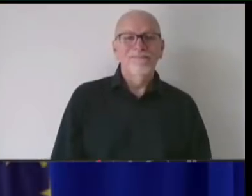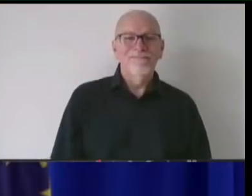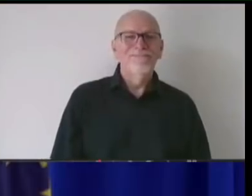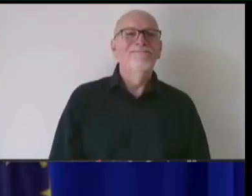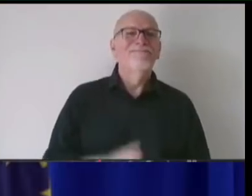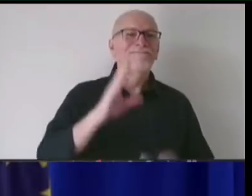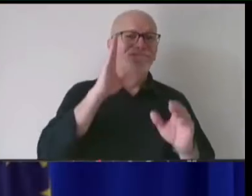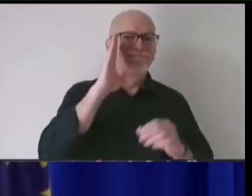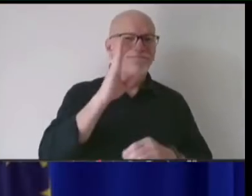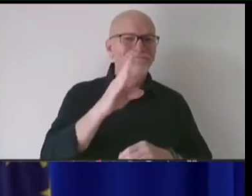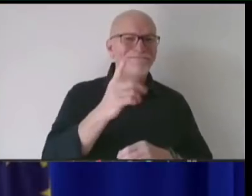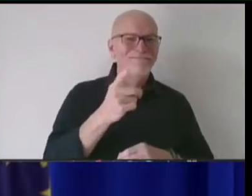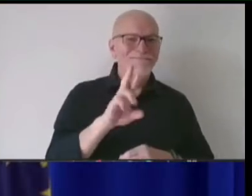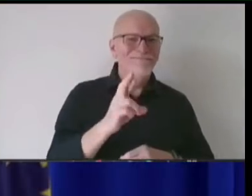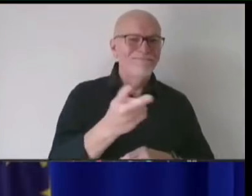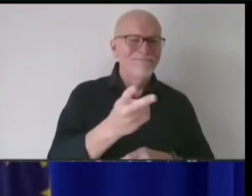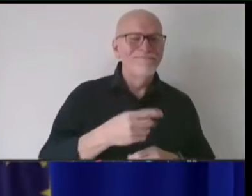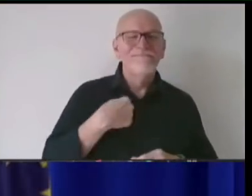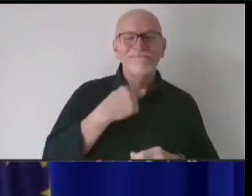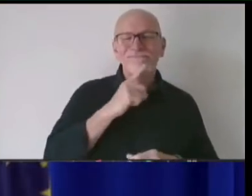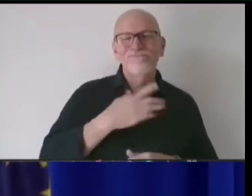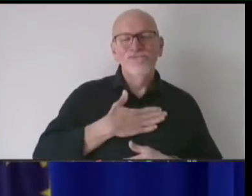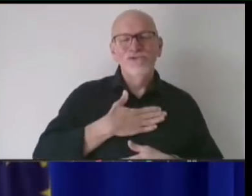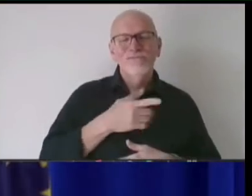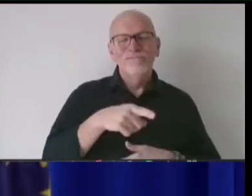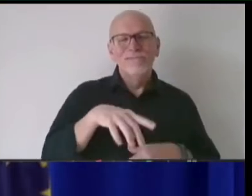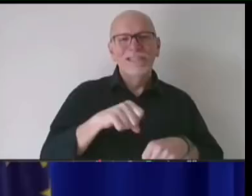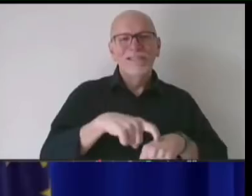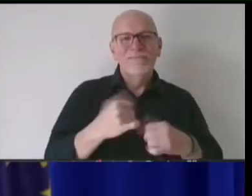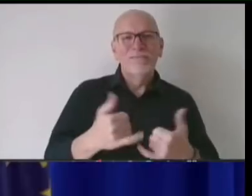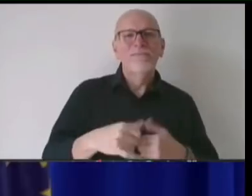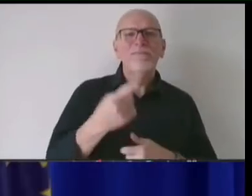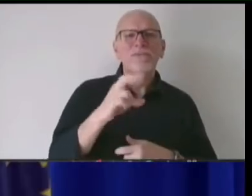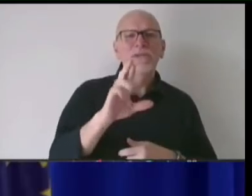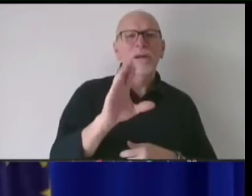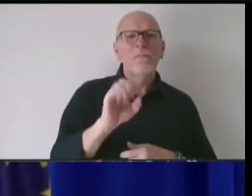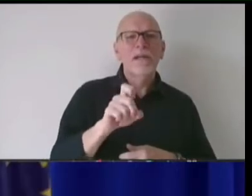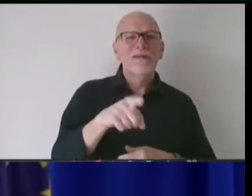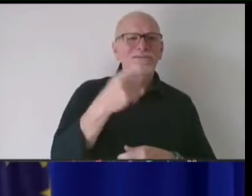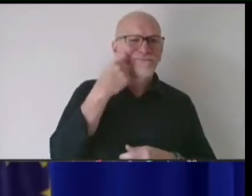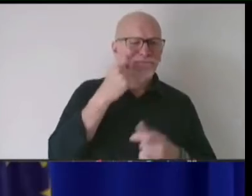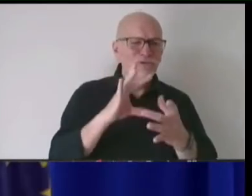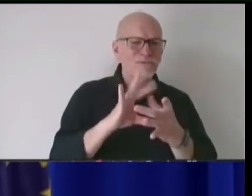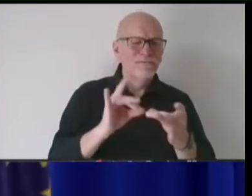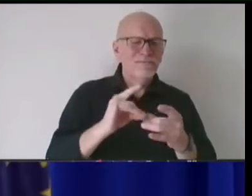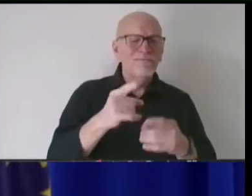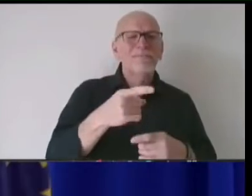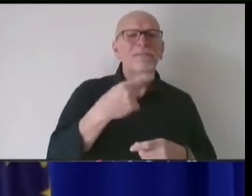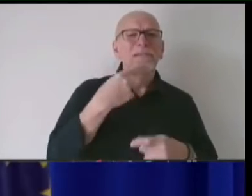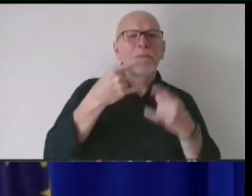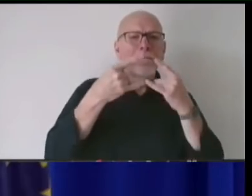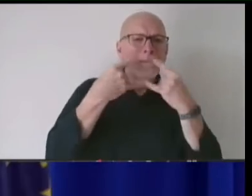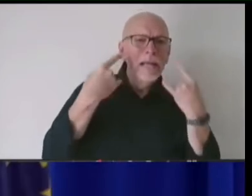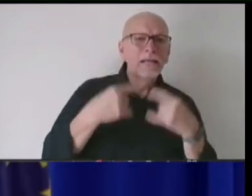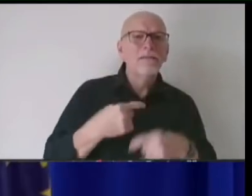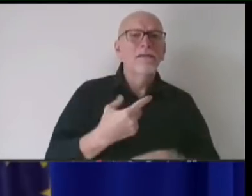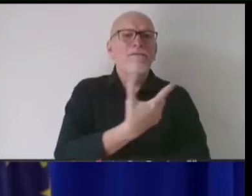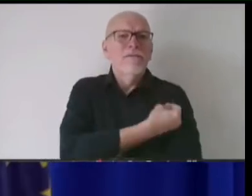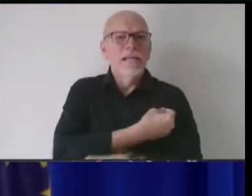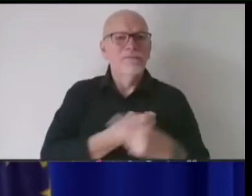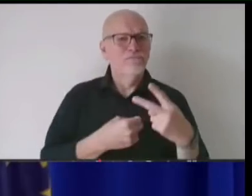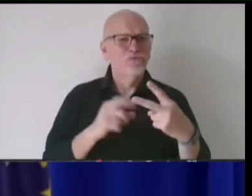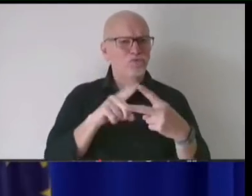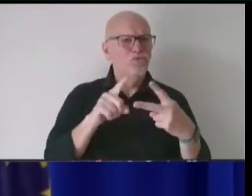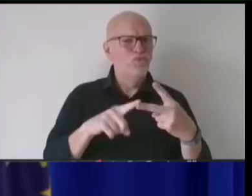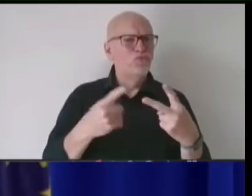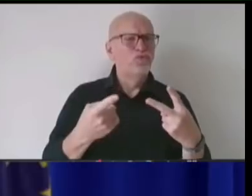Hi, doctors. I appreciate you taking the time today. Dr. Box, I know you just said that masking and vaccines were the two things